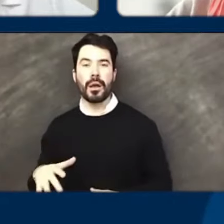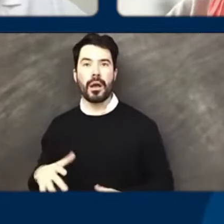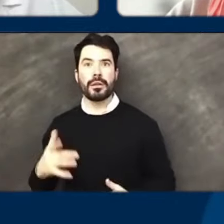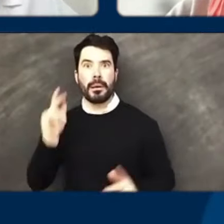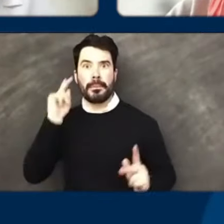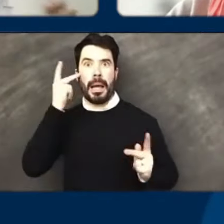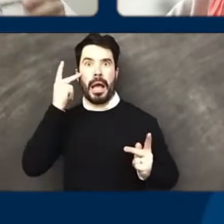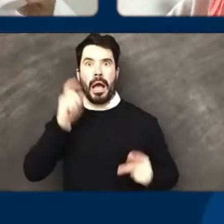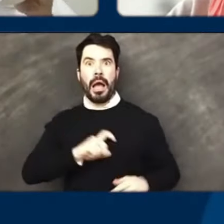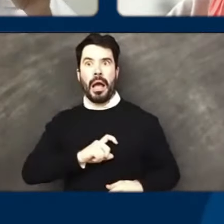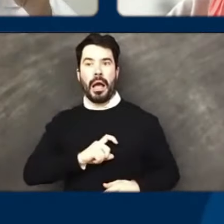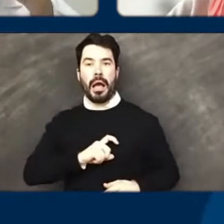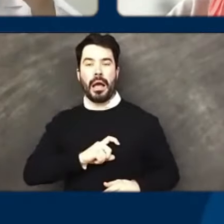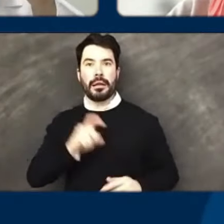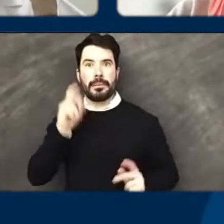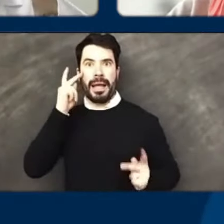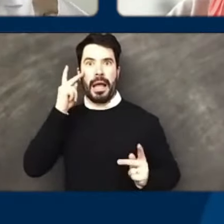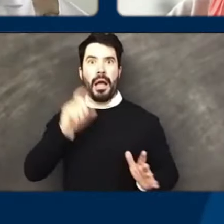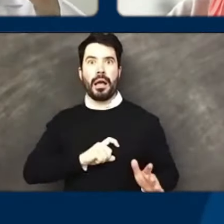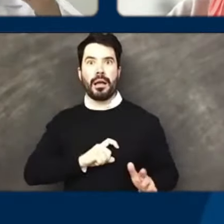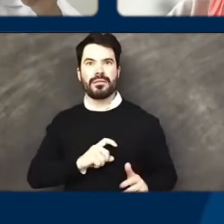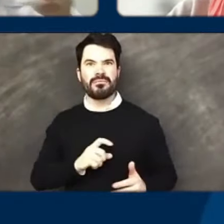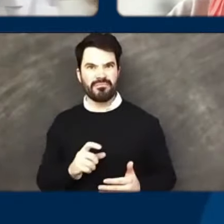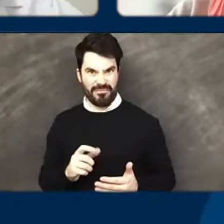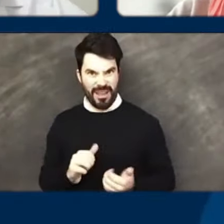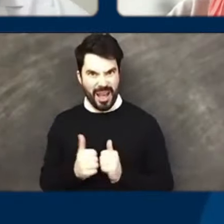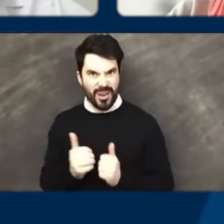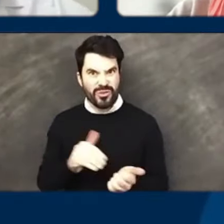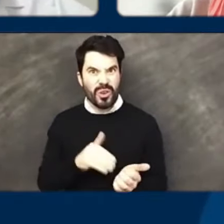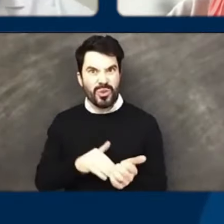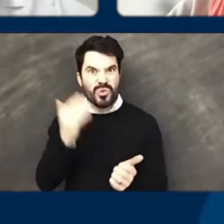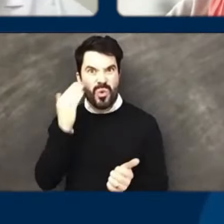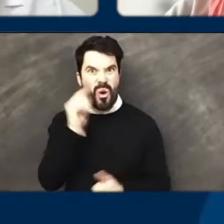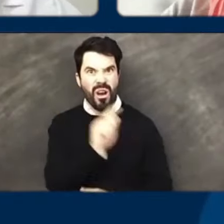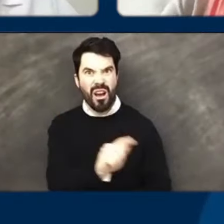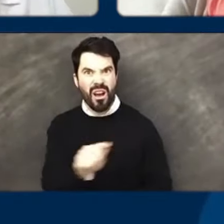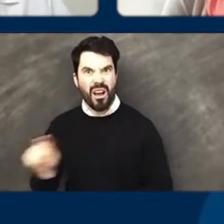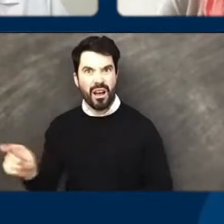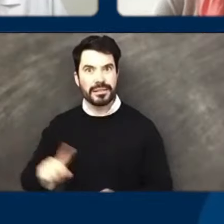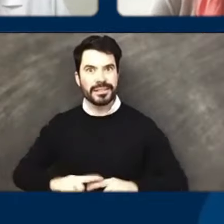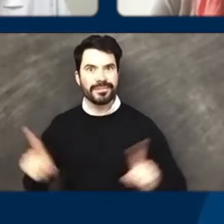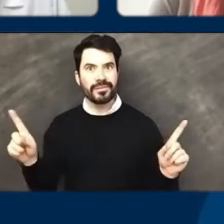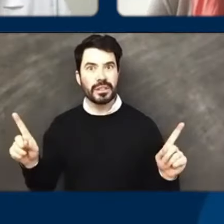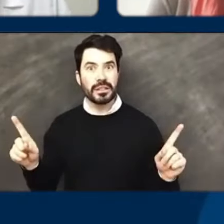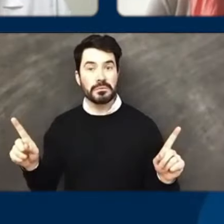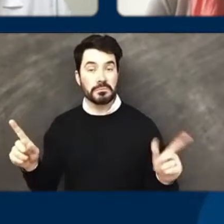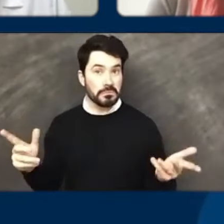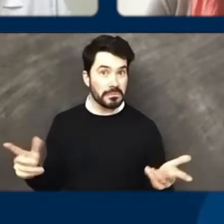doctors tell the difference? And does this perhaps differ for women?